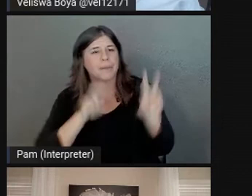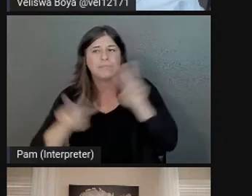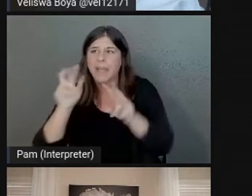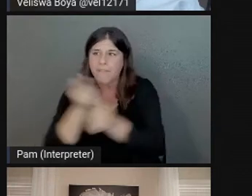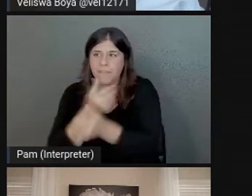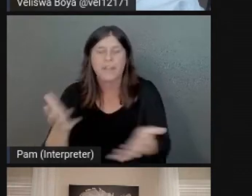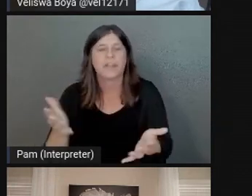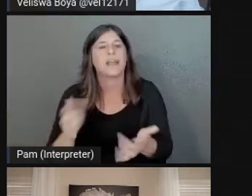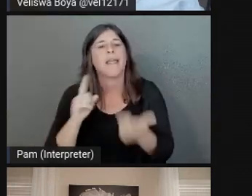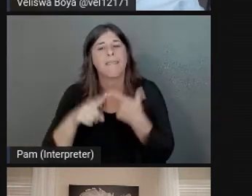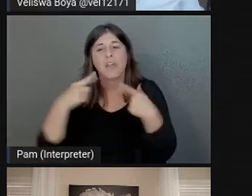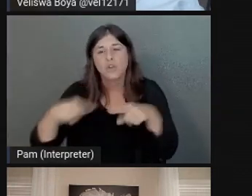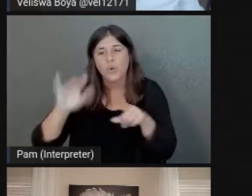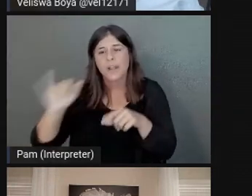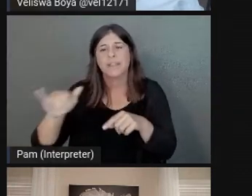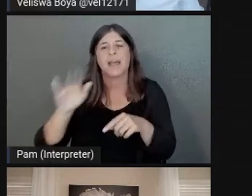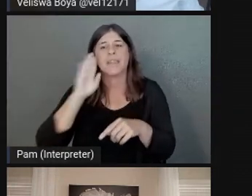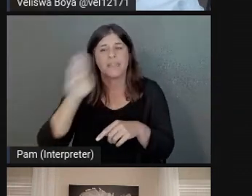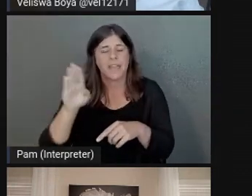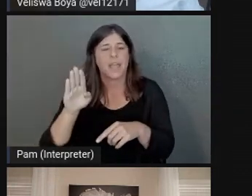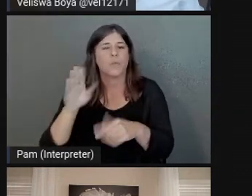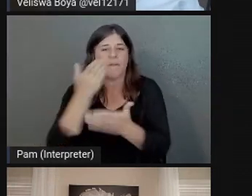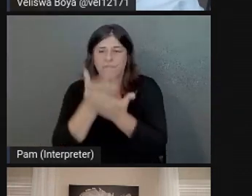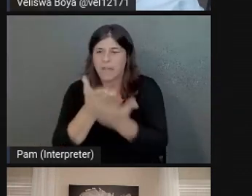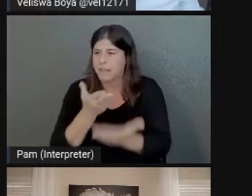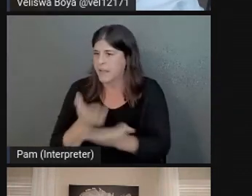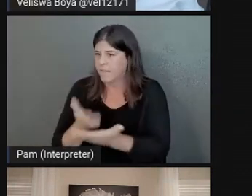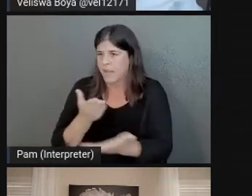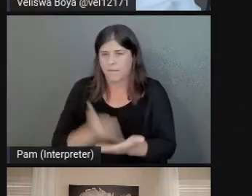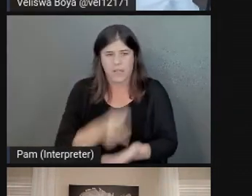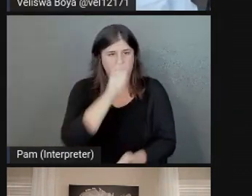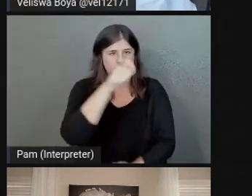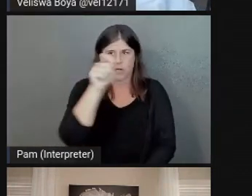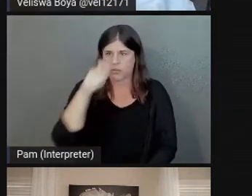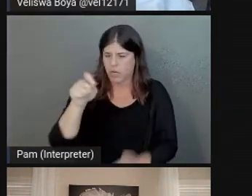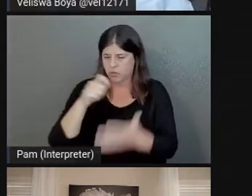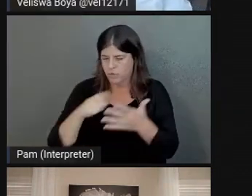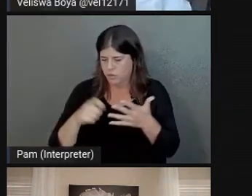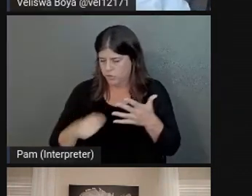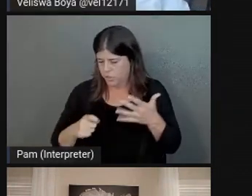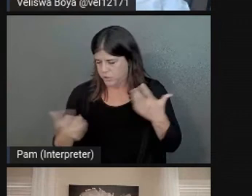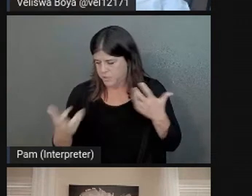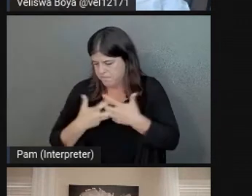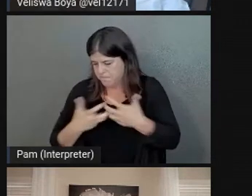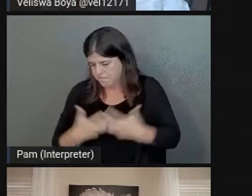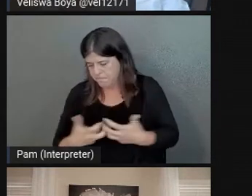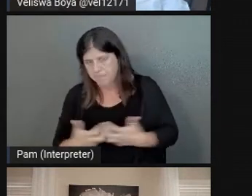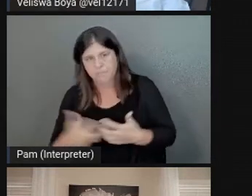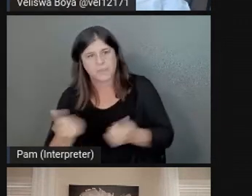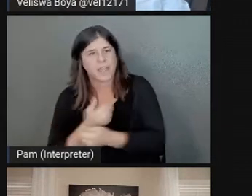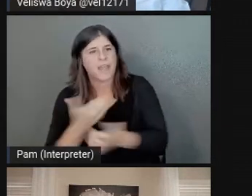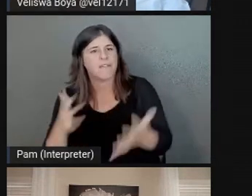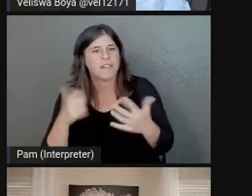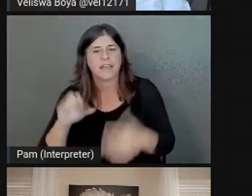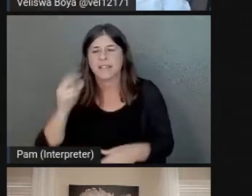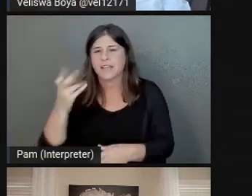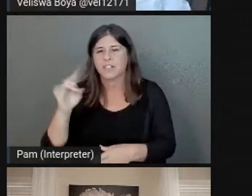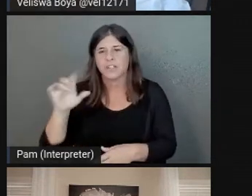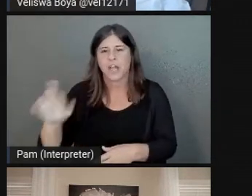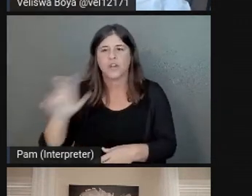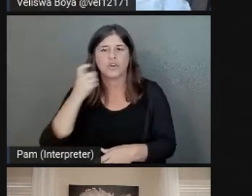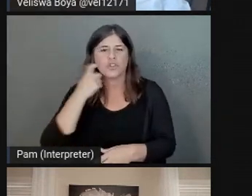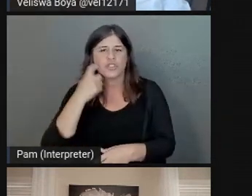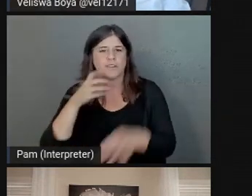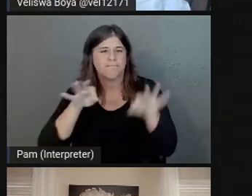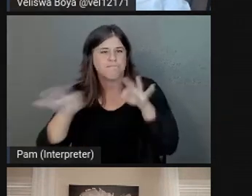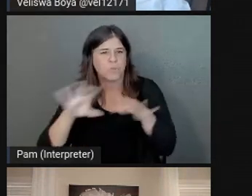then during the site survey, they're going to be validating all of that information that was provided, some of the stuff that Schneider was going through, such as the power